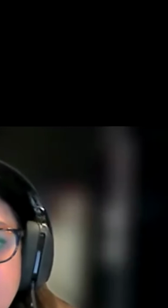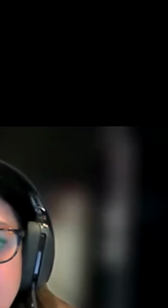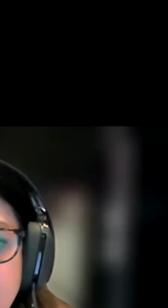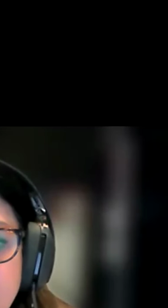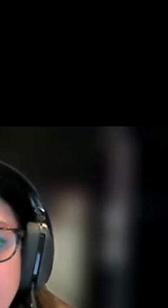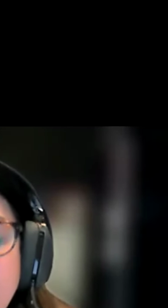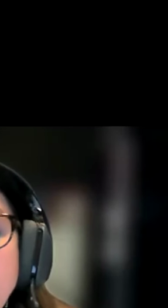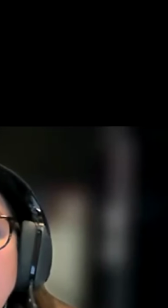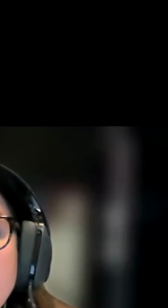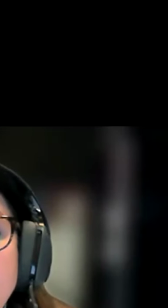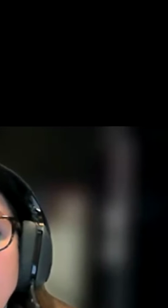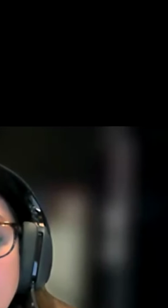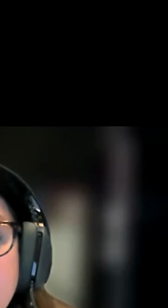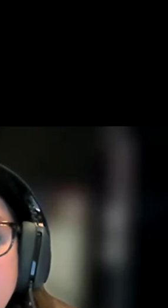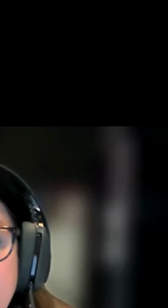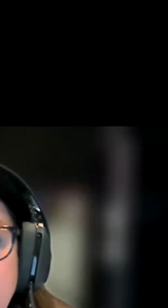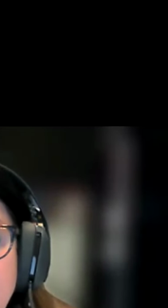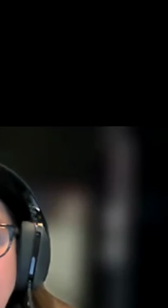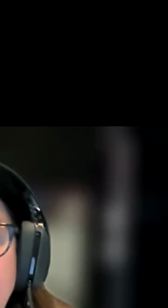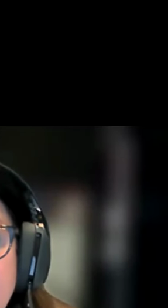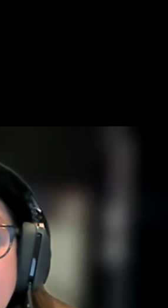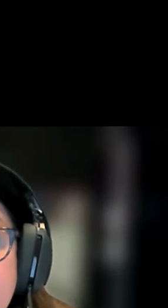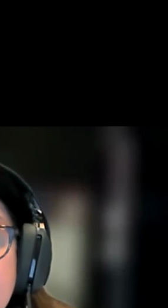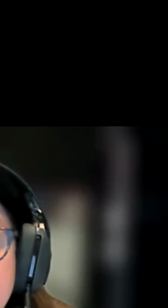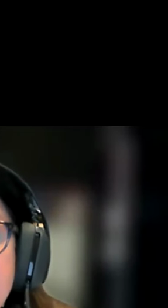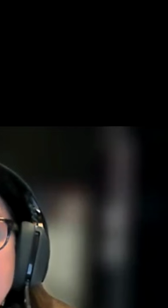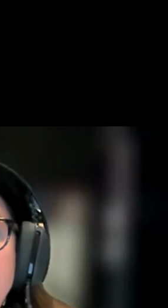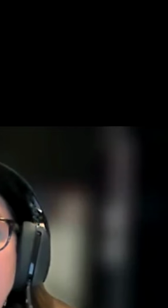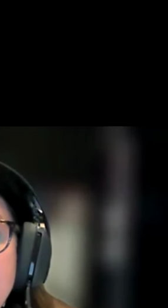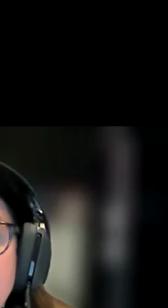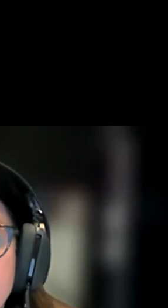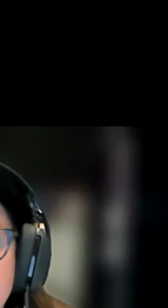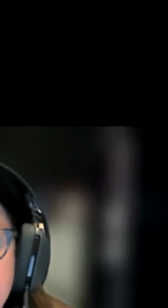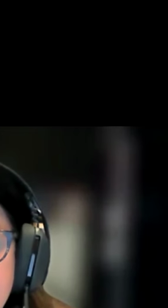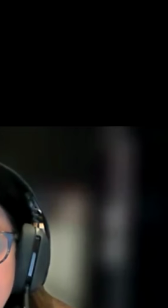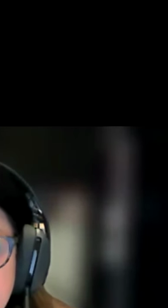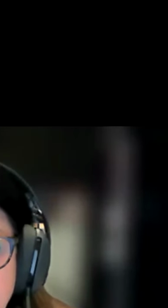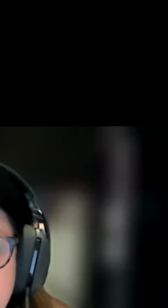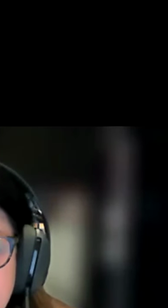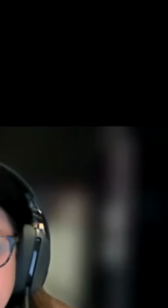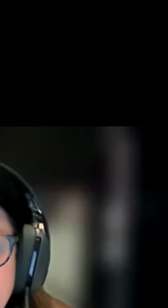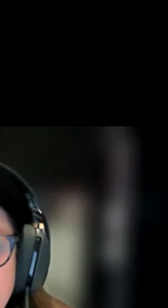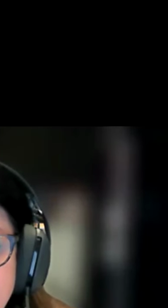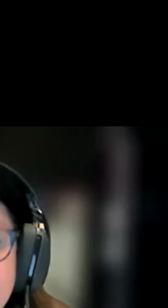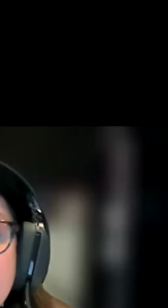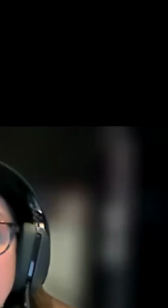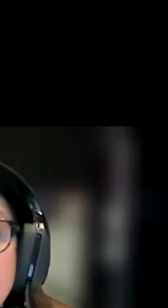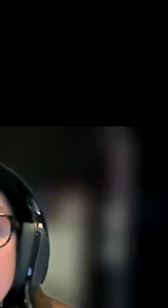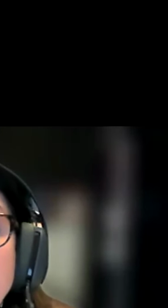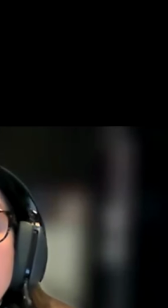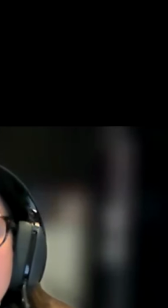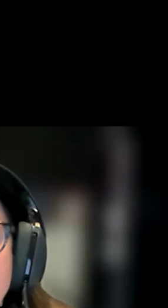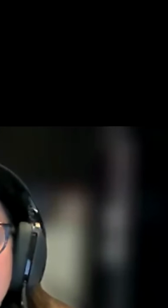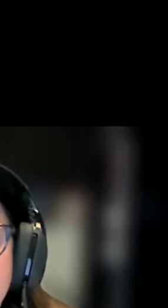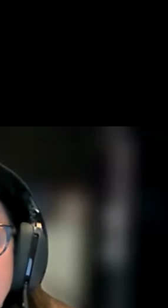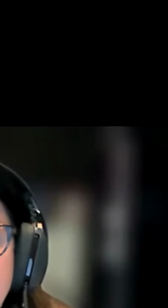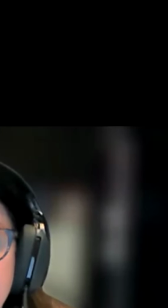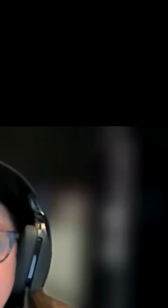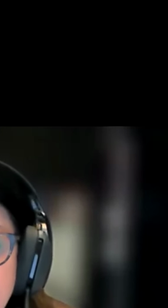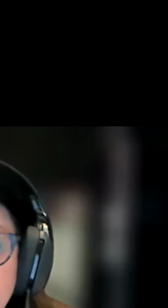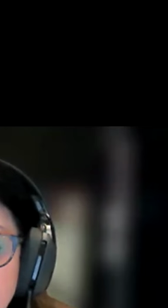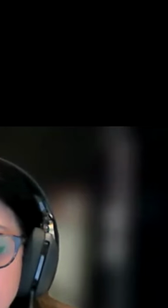interventions. Involve other people and in strategic planning and emergency response. Strengthen governance